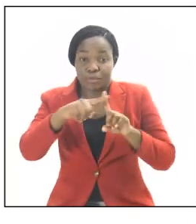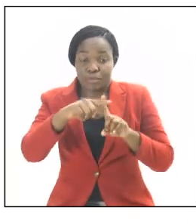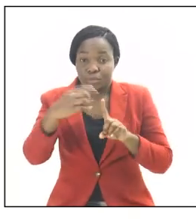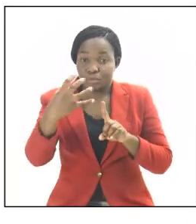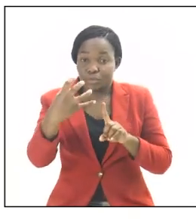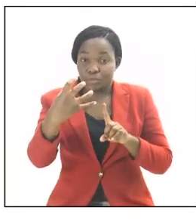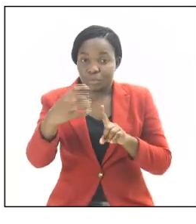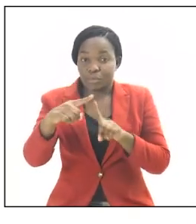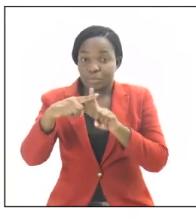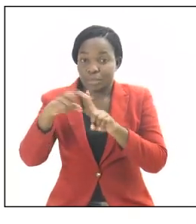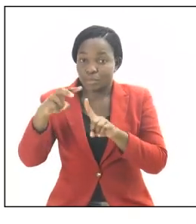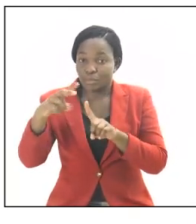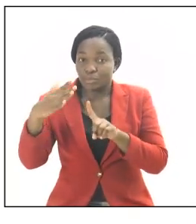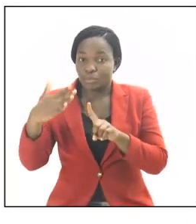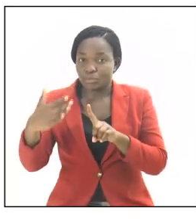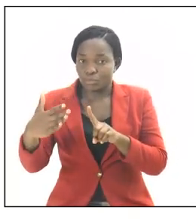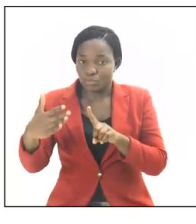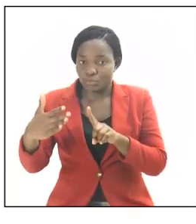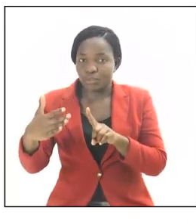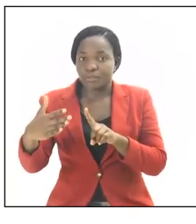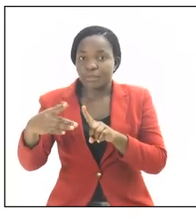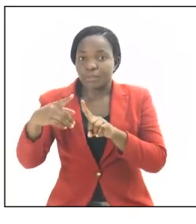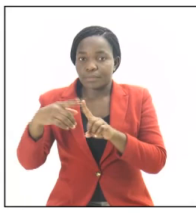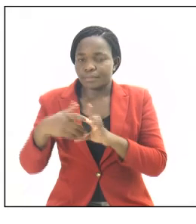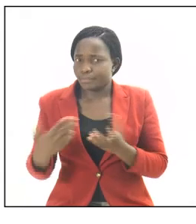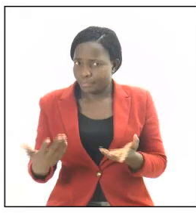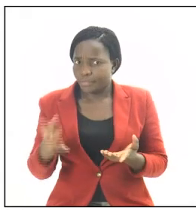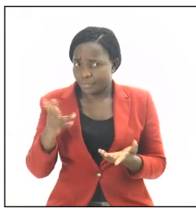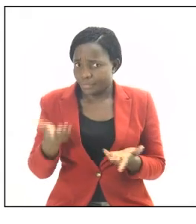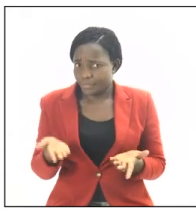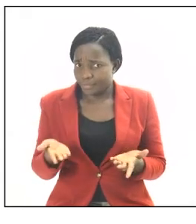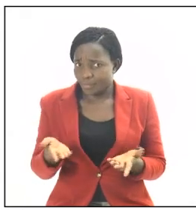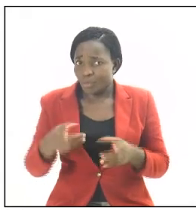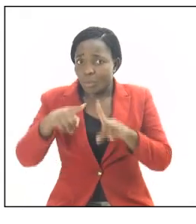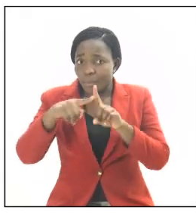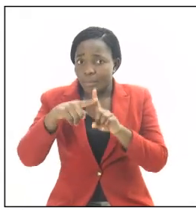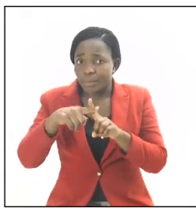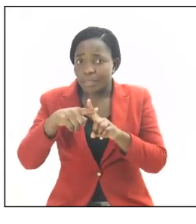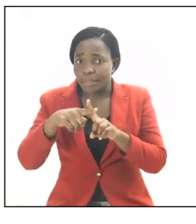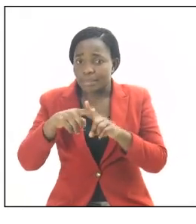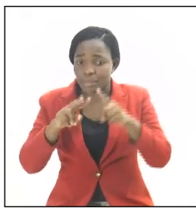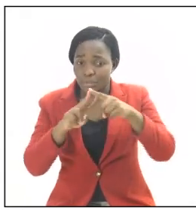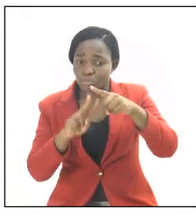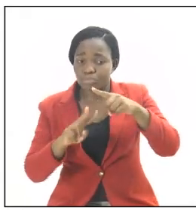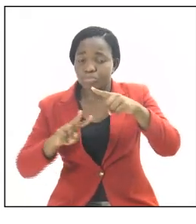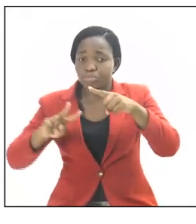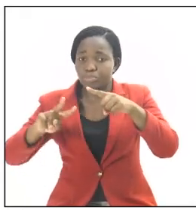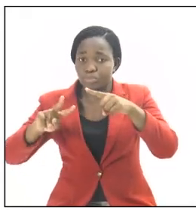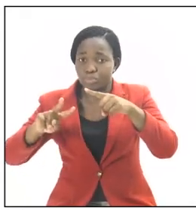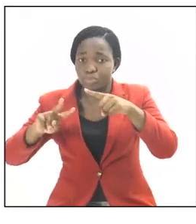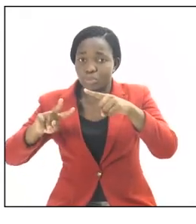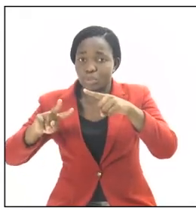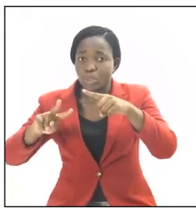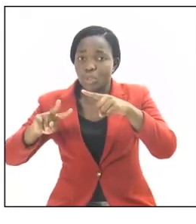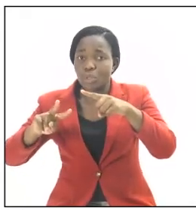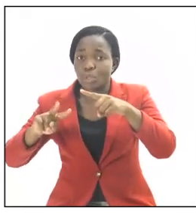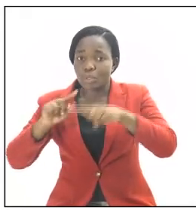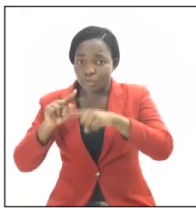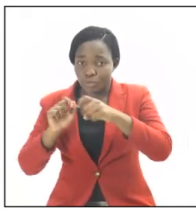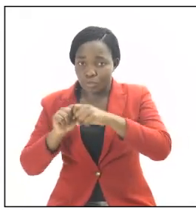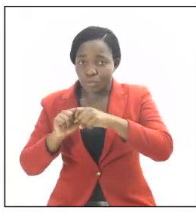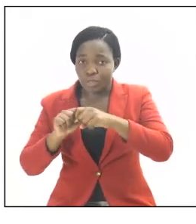plus 50 plus 25 again, plus pi multiplied by the